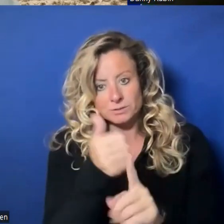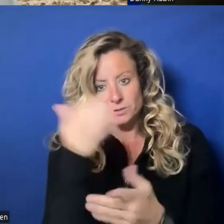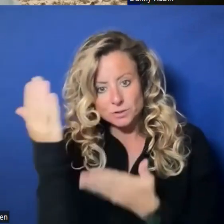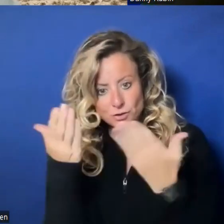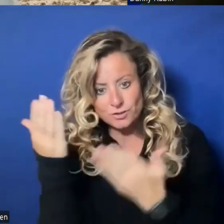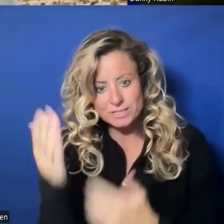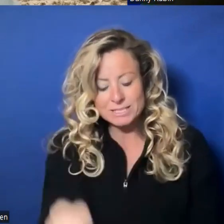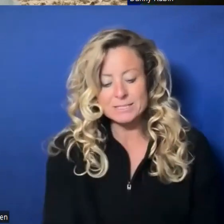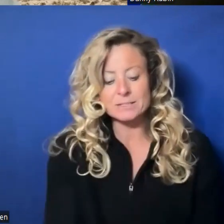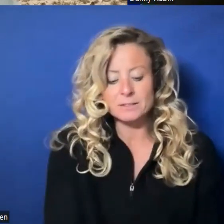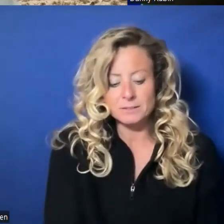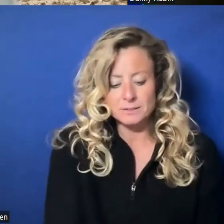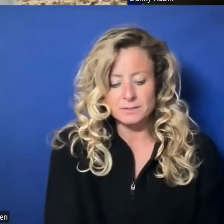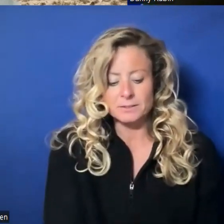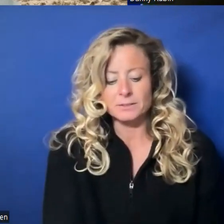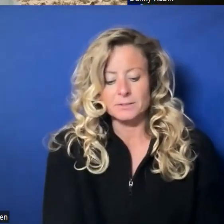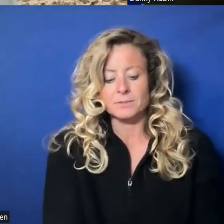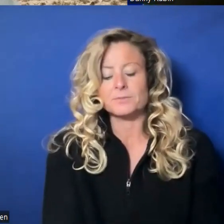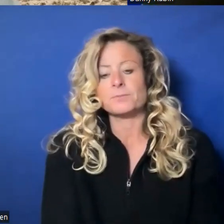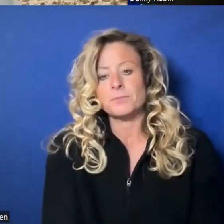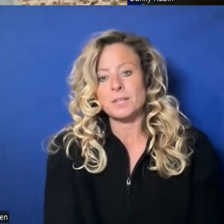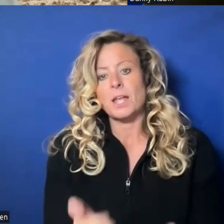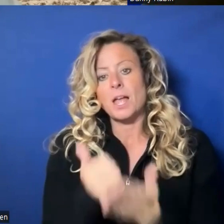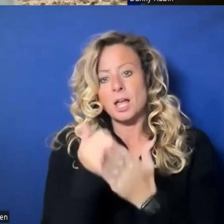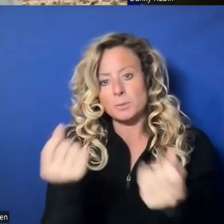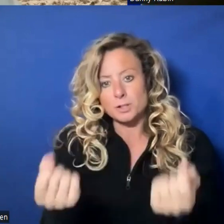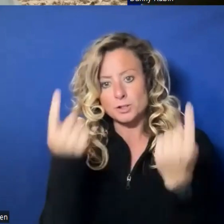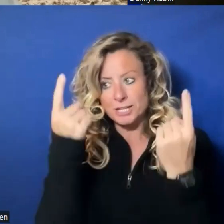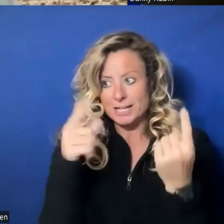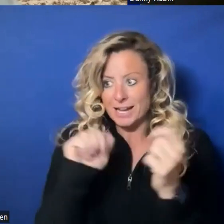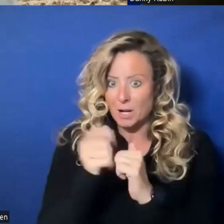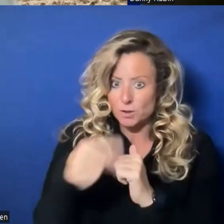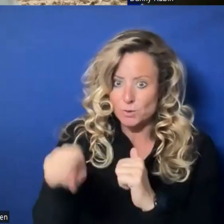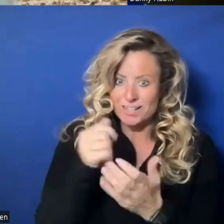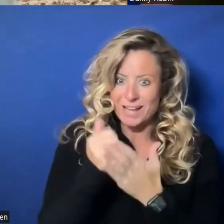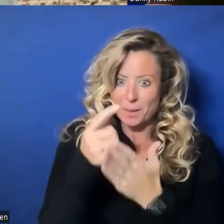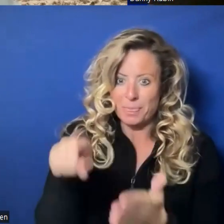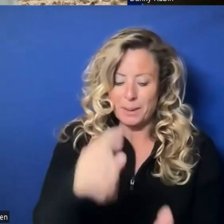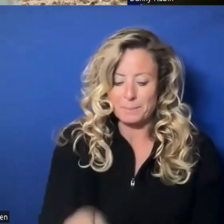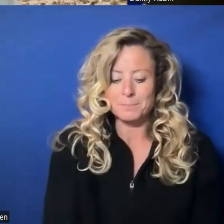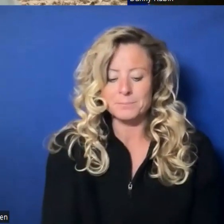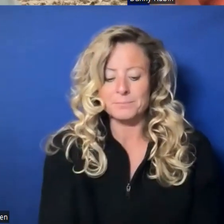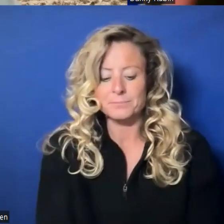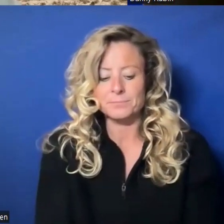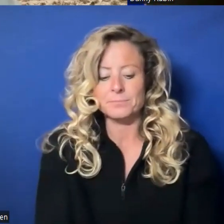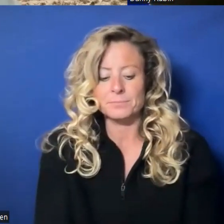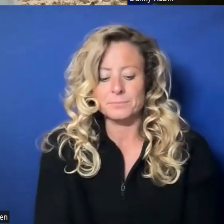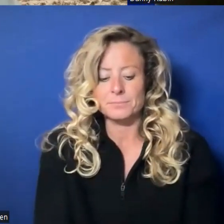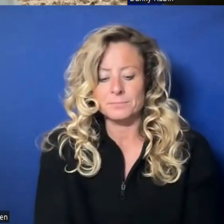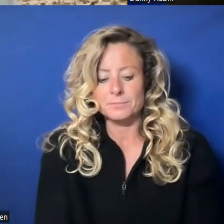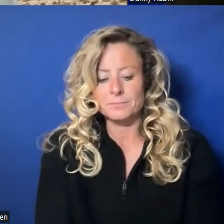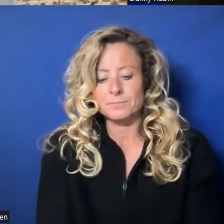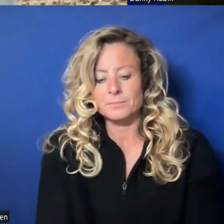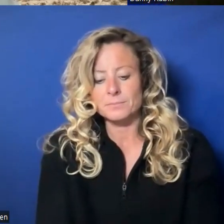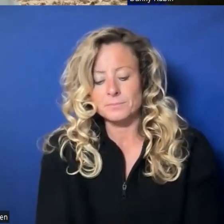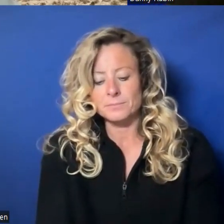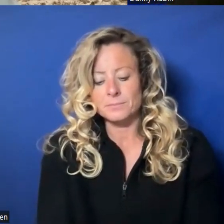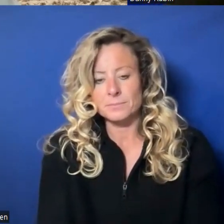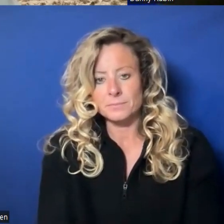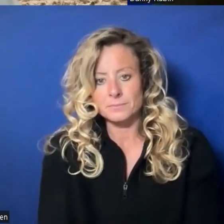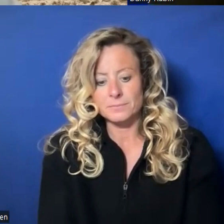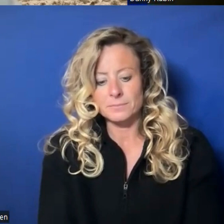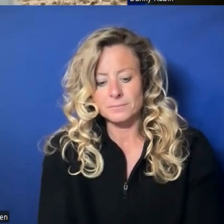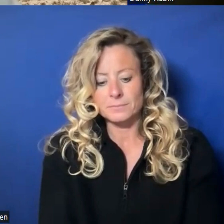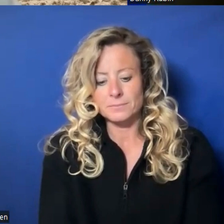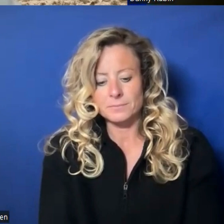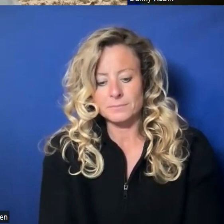you said, help them understand how you can help them. And this is how AI will help you.